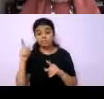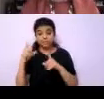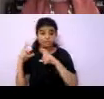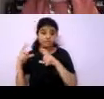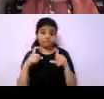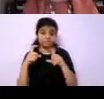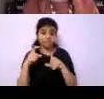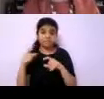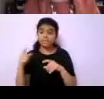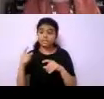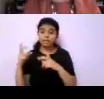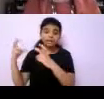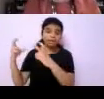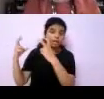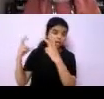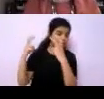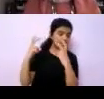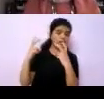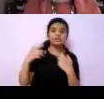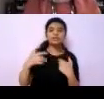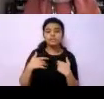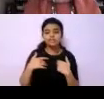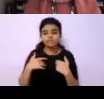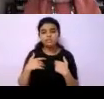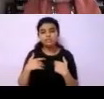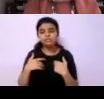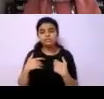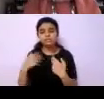unwanted attention of another person and their needs.